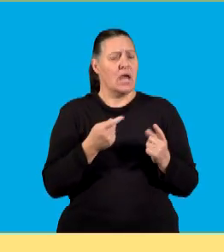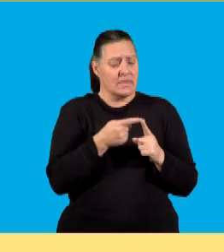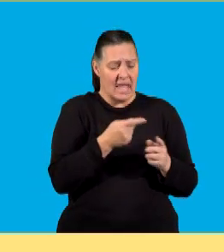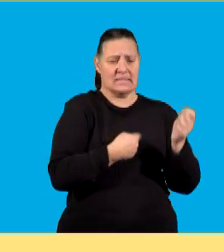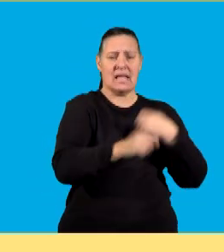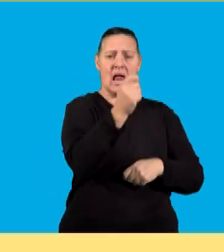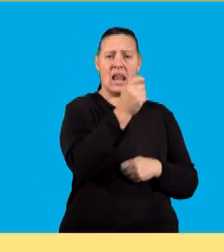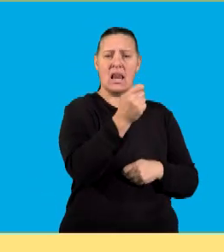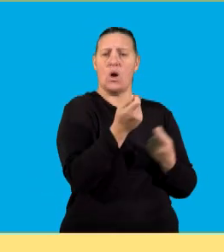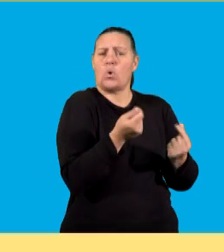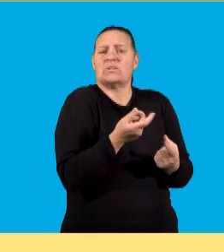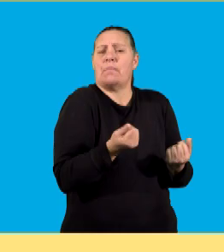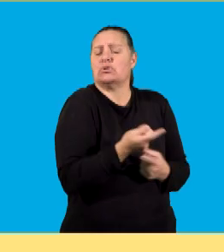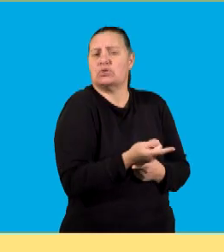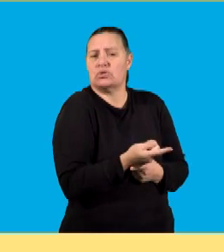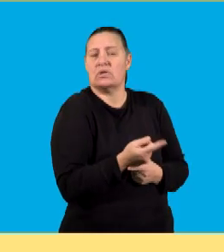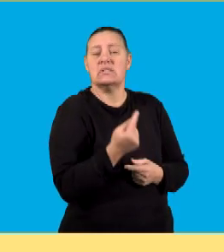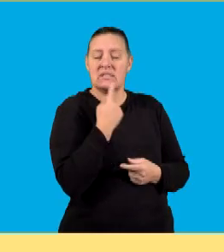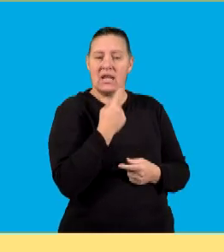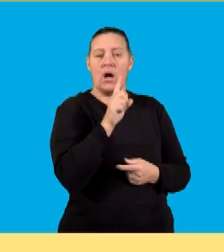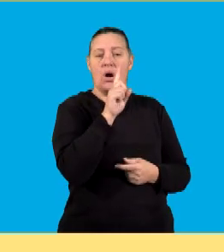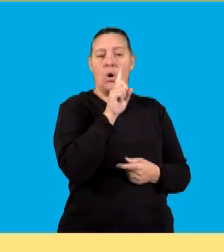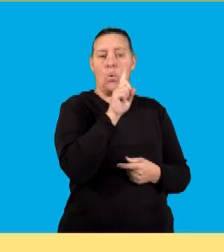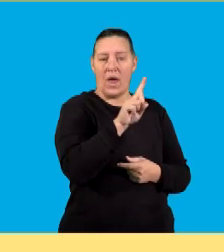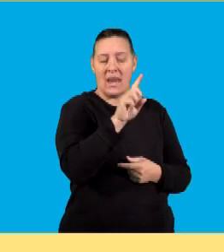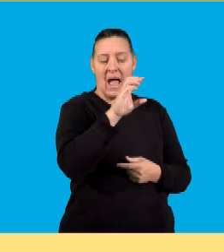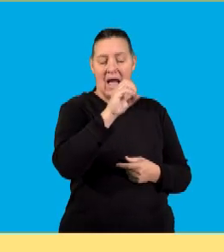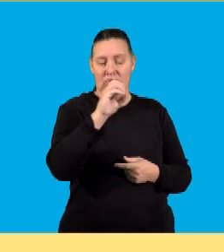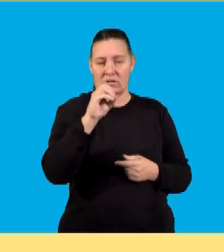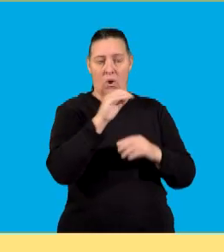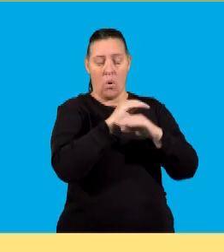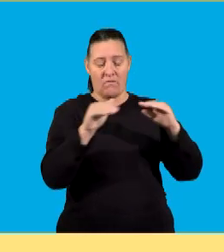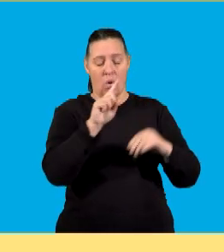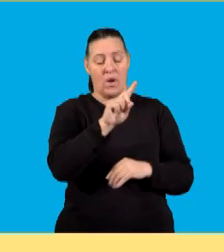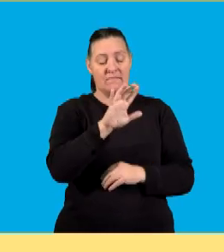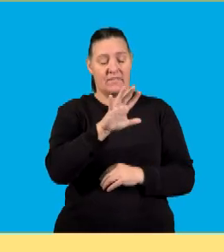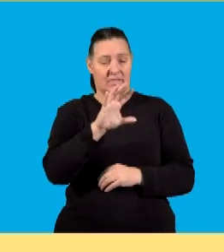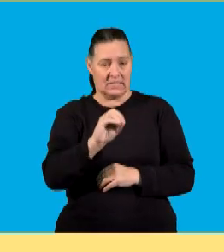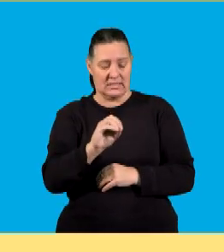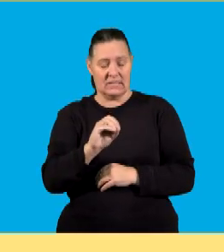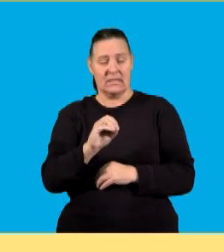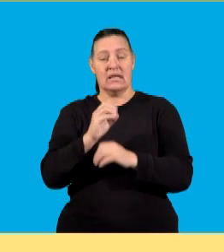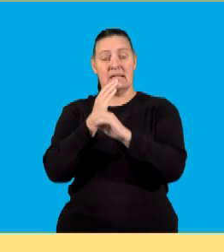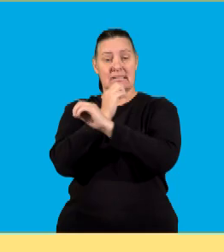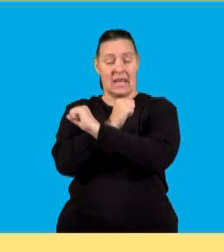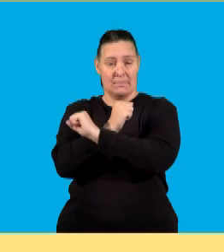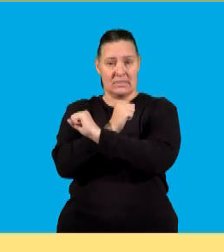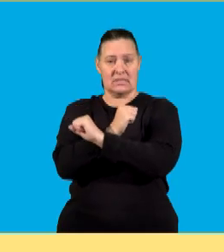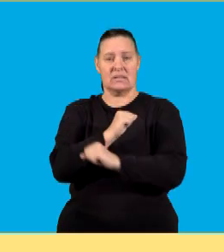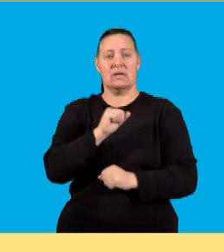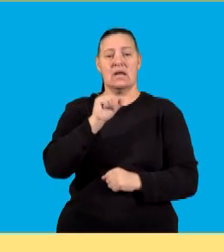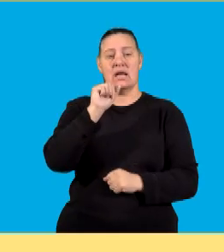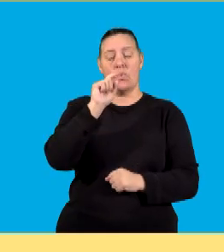of the goods that were sold. So I'll come here, then I'll say it is 100 over 150. Then I multiply